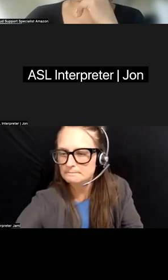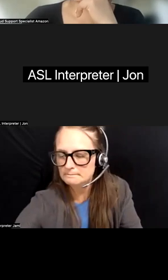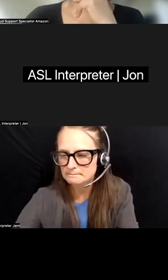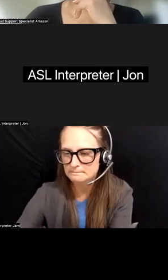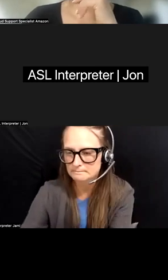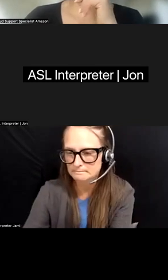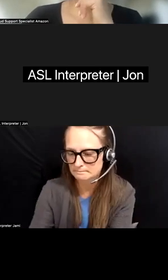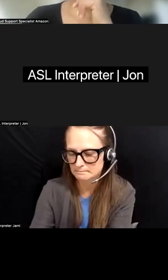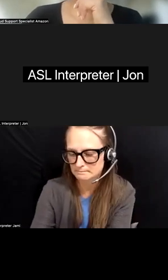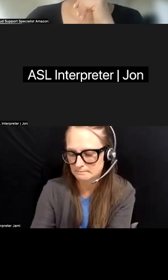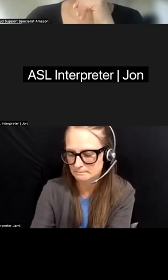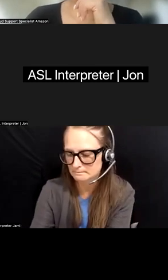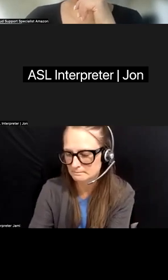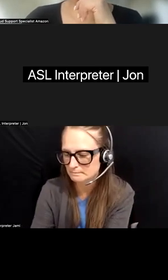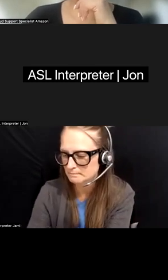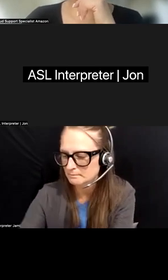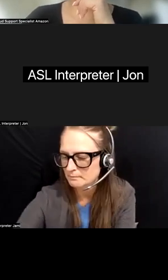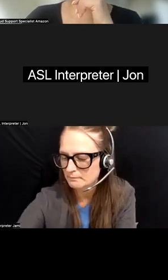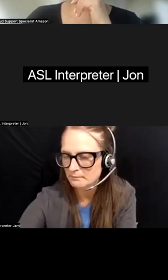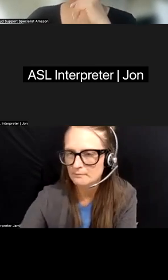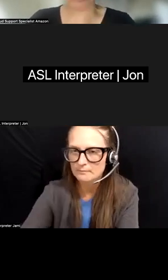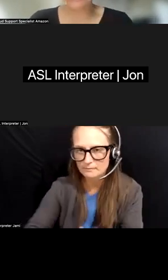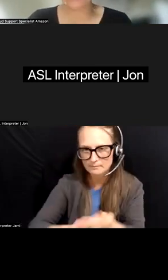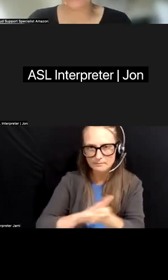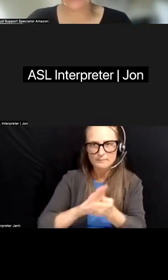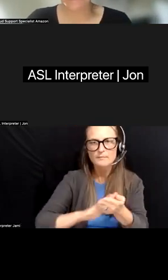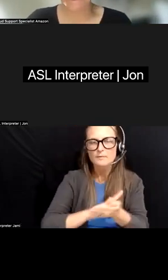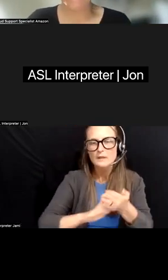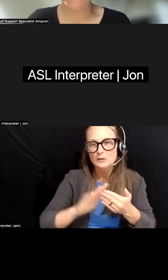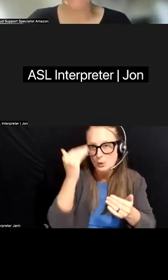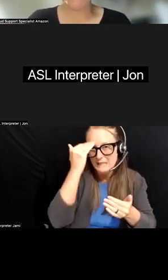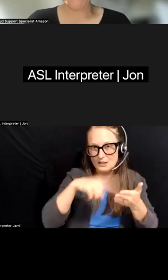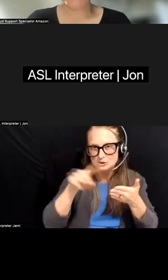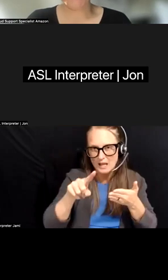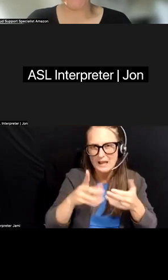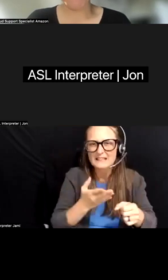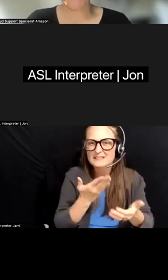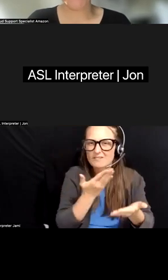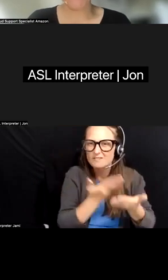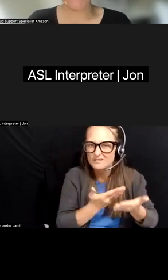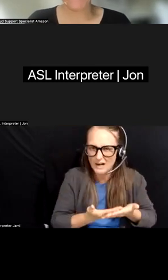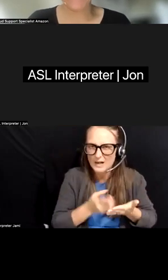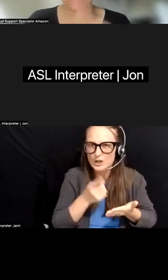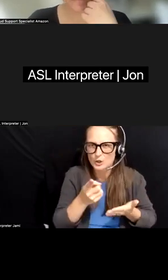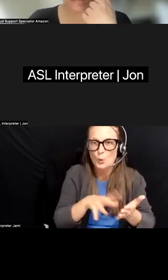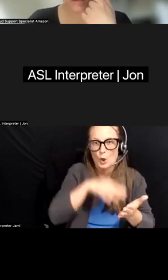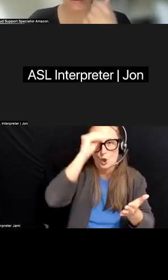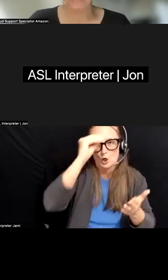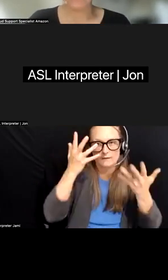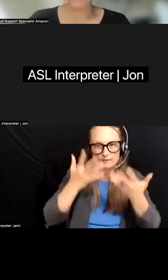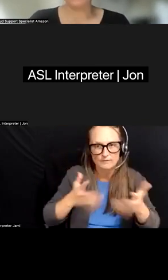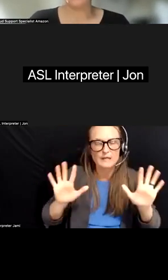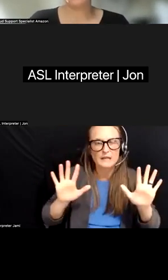Knowledge check is like validation that you've learned it and you want to answer to the best of your ability and submit